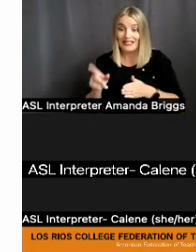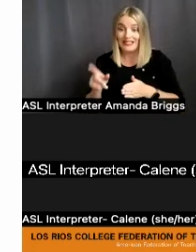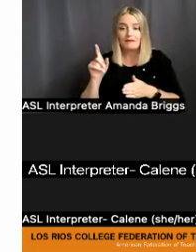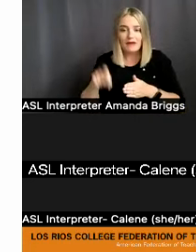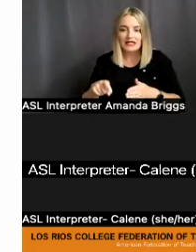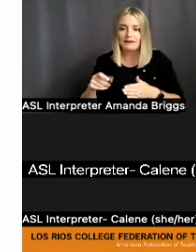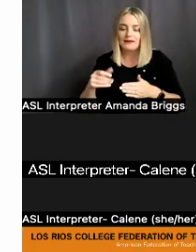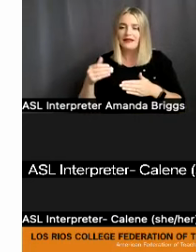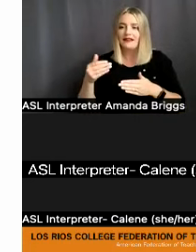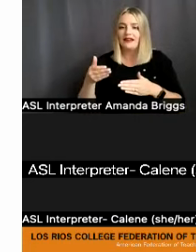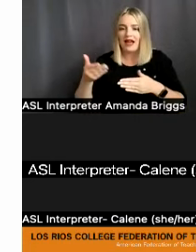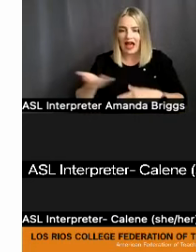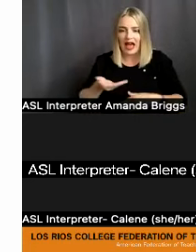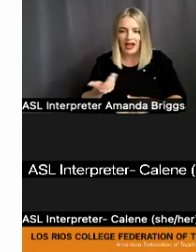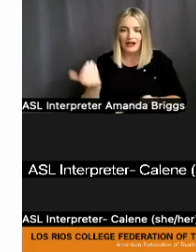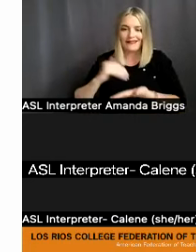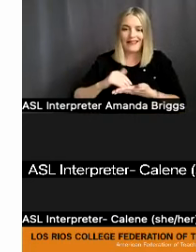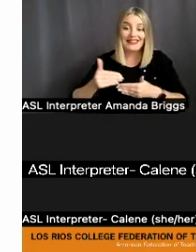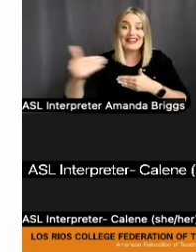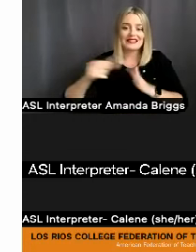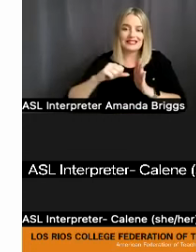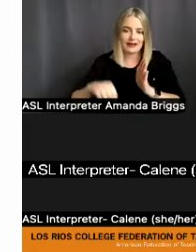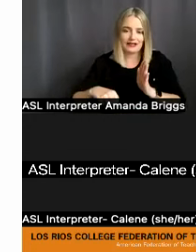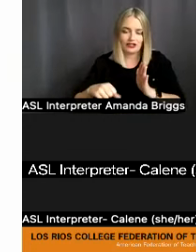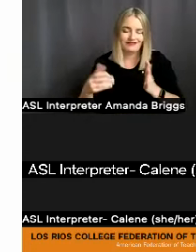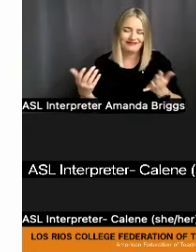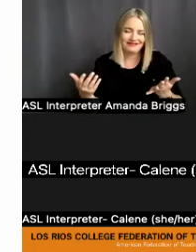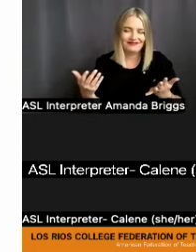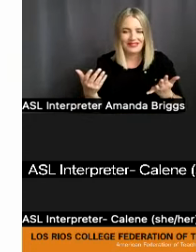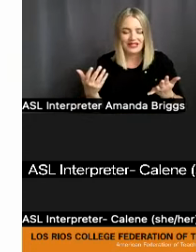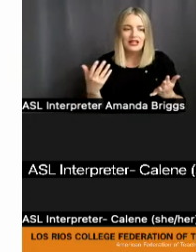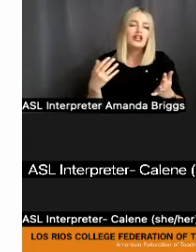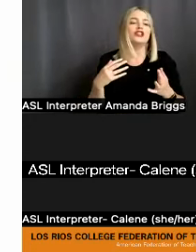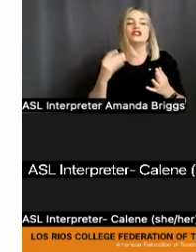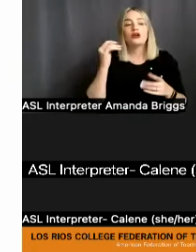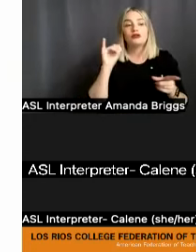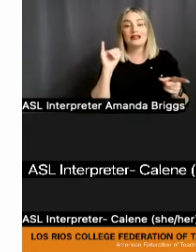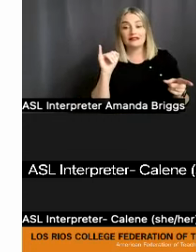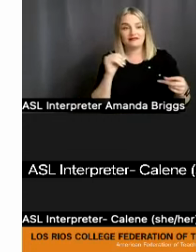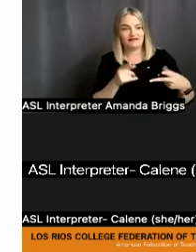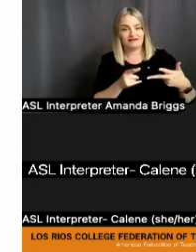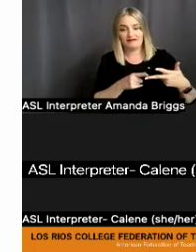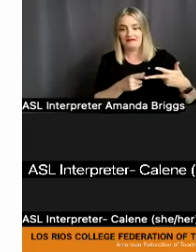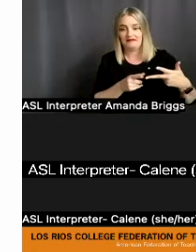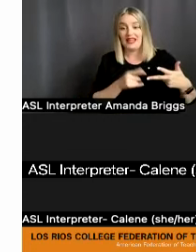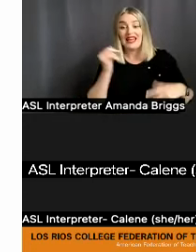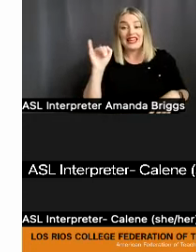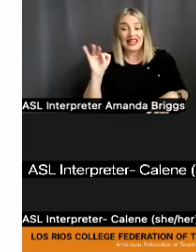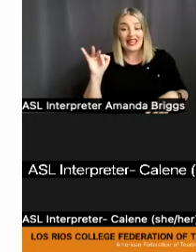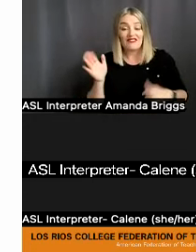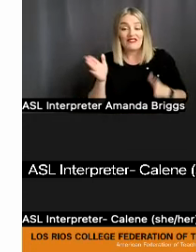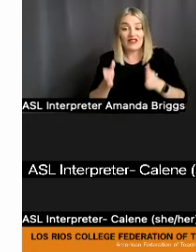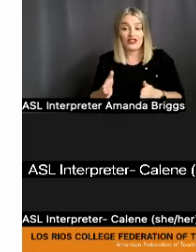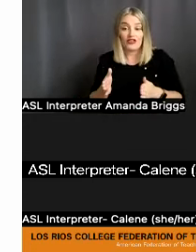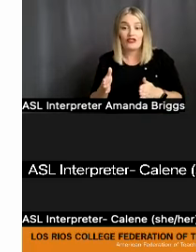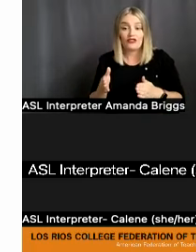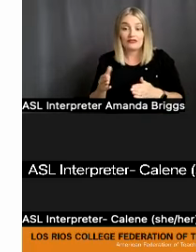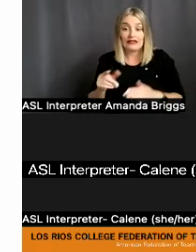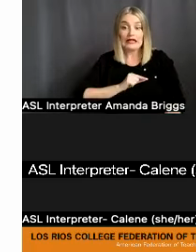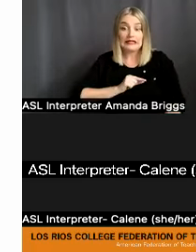semester. So essentially what this is saying is that if an individual is found guilty, if you're a preference faculty and you're